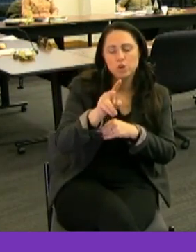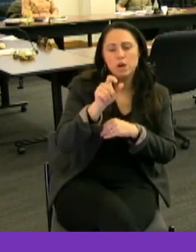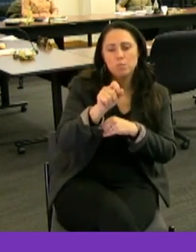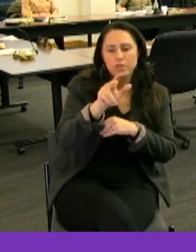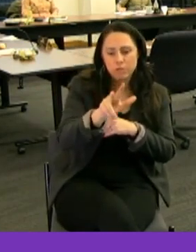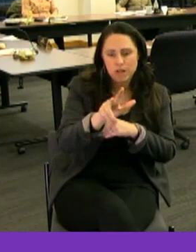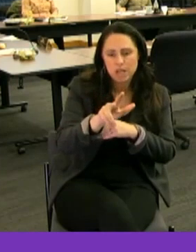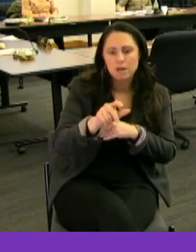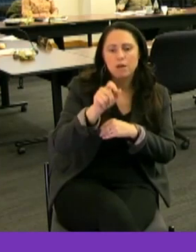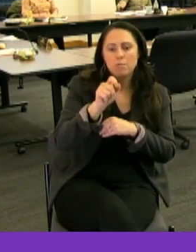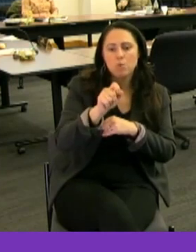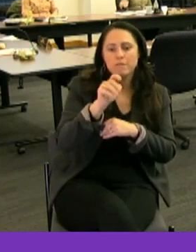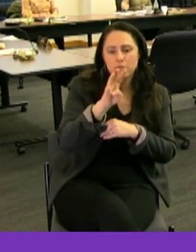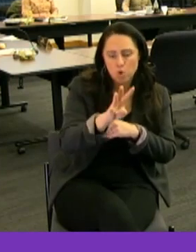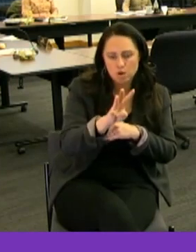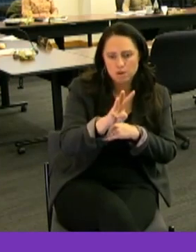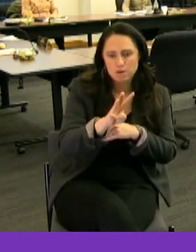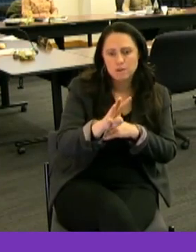1.4.3, 1.4.4,